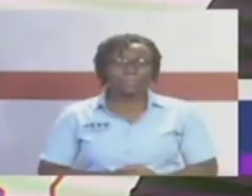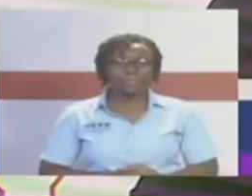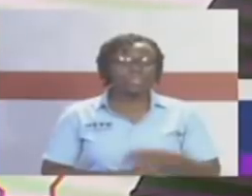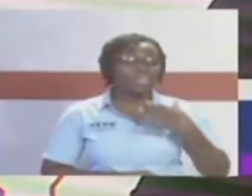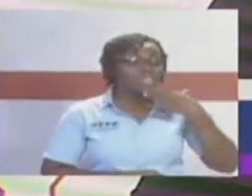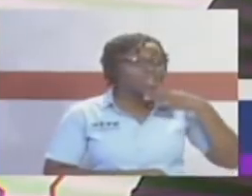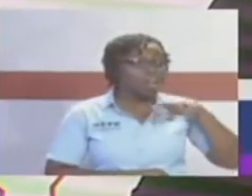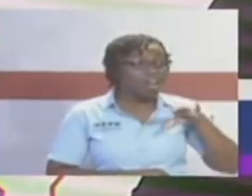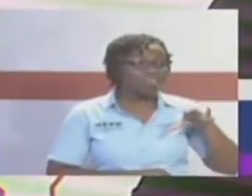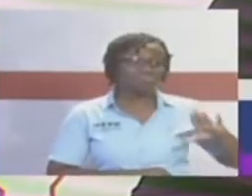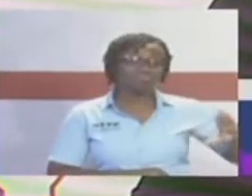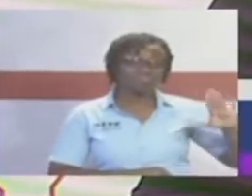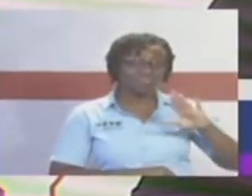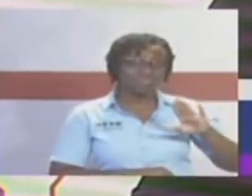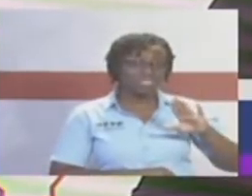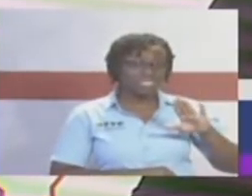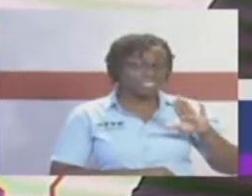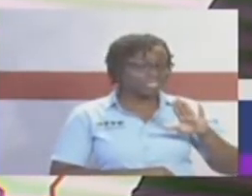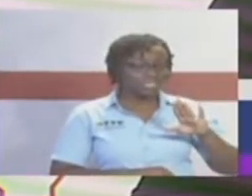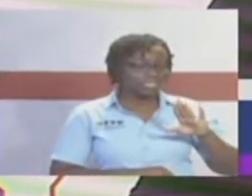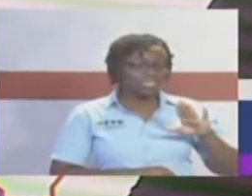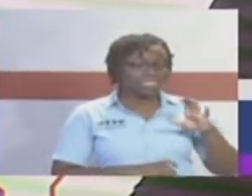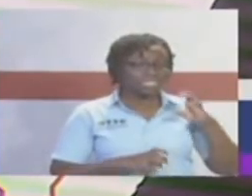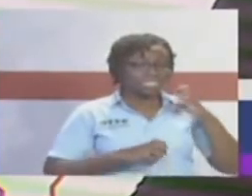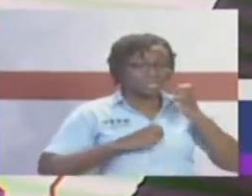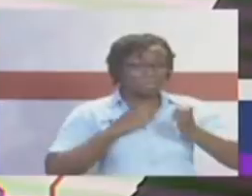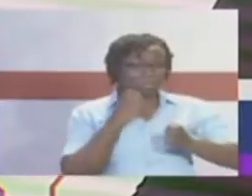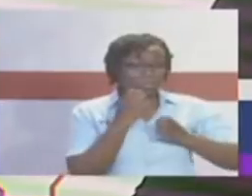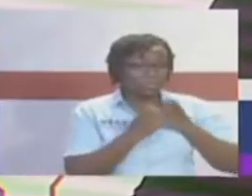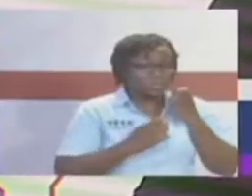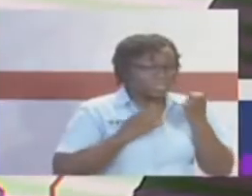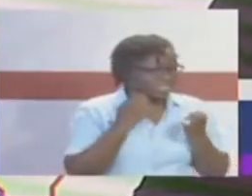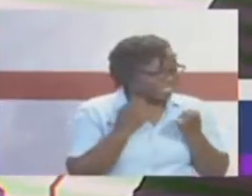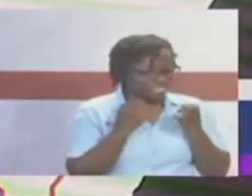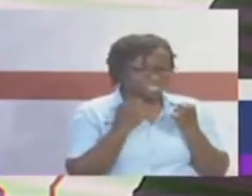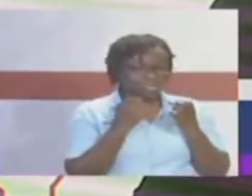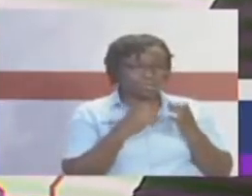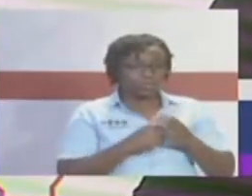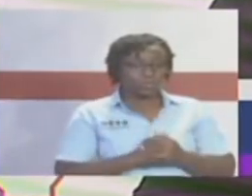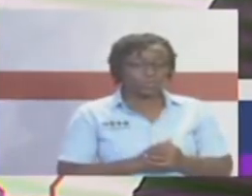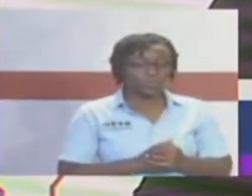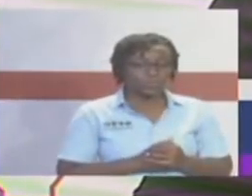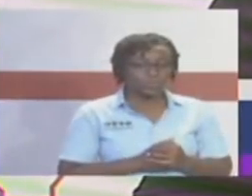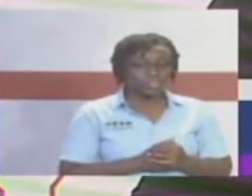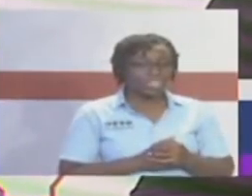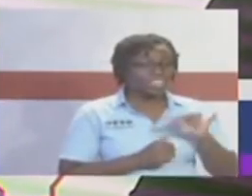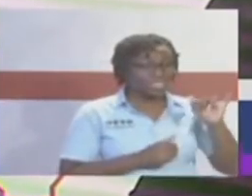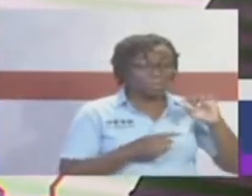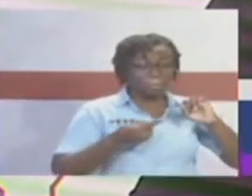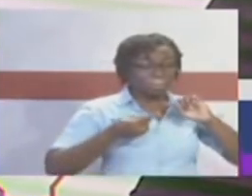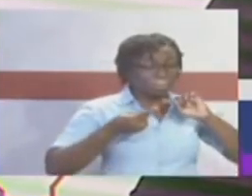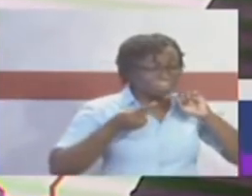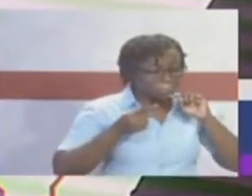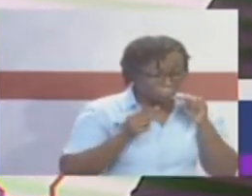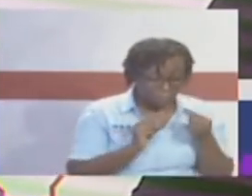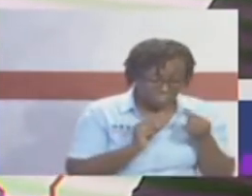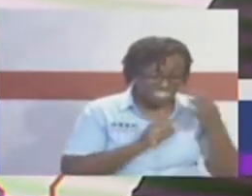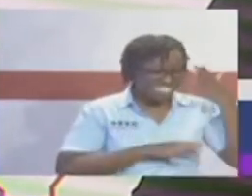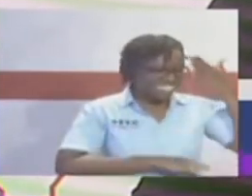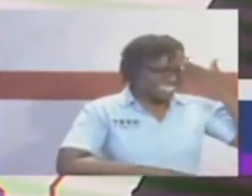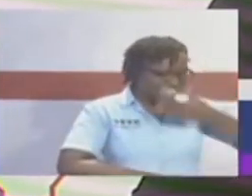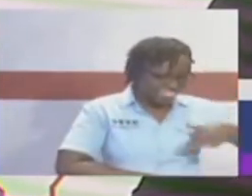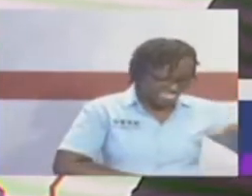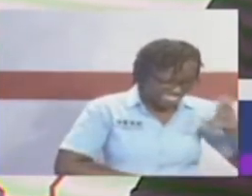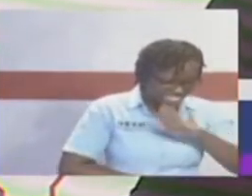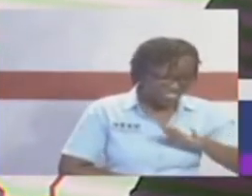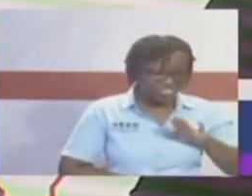is an intensely emotional space. It is an uncomfortable place. It's a painful place, a sad place, a